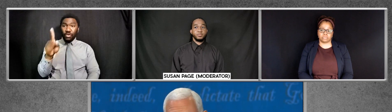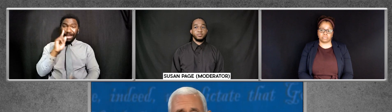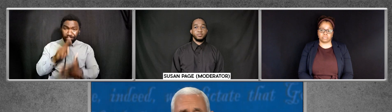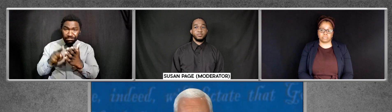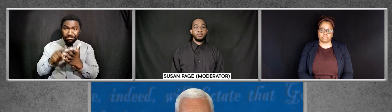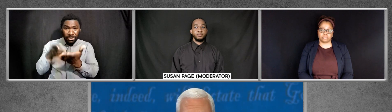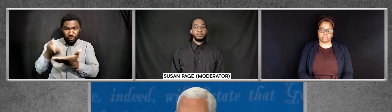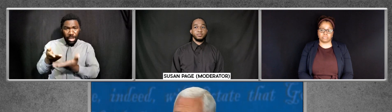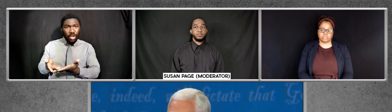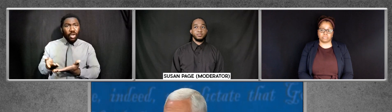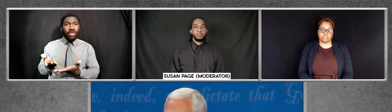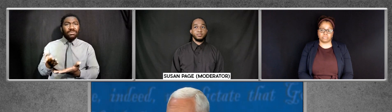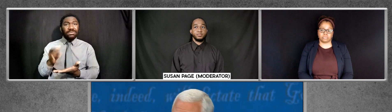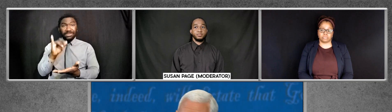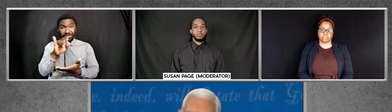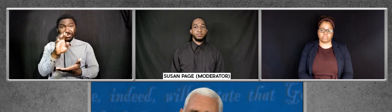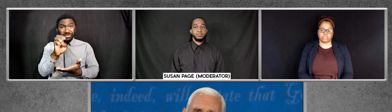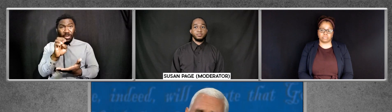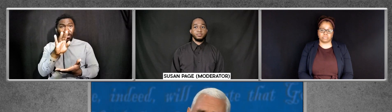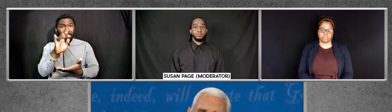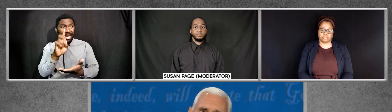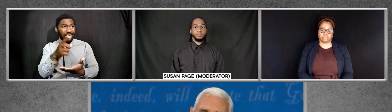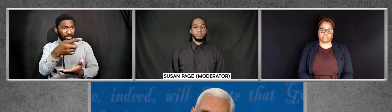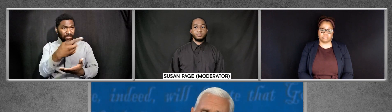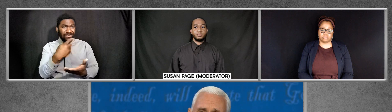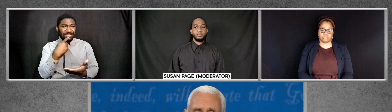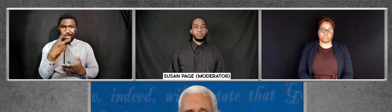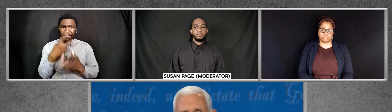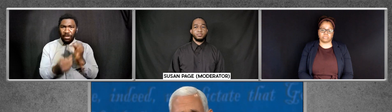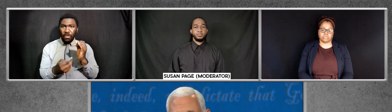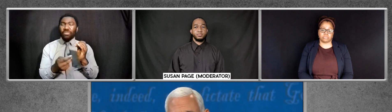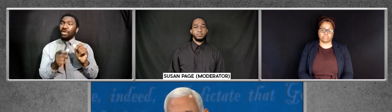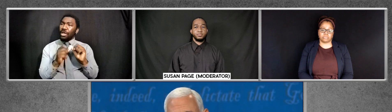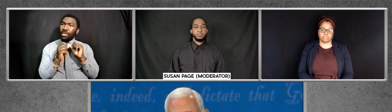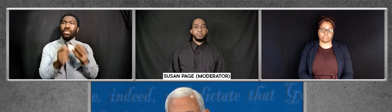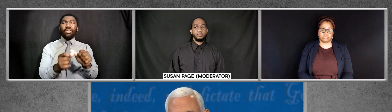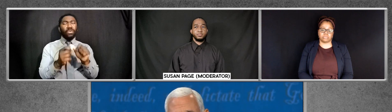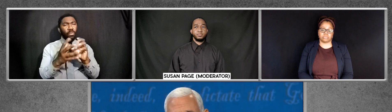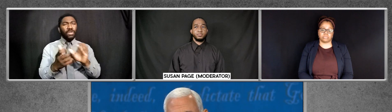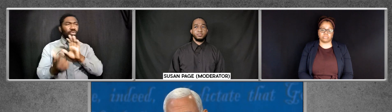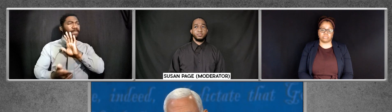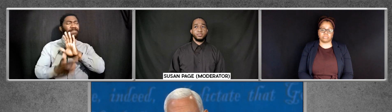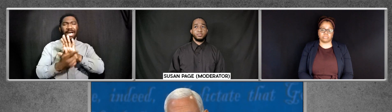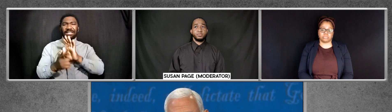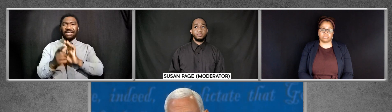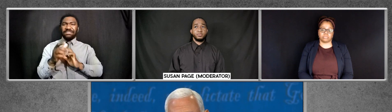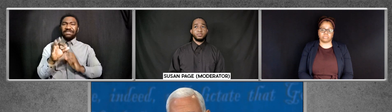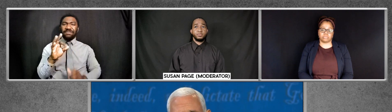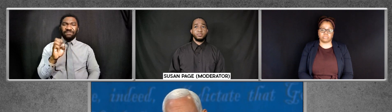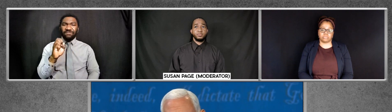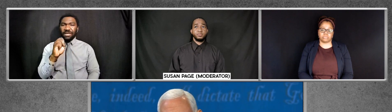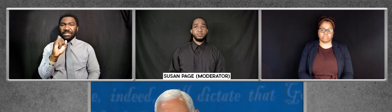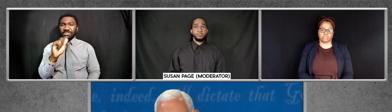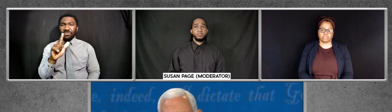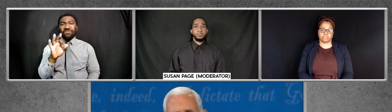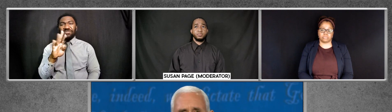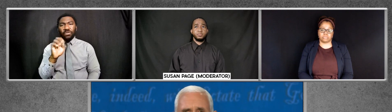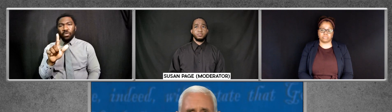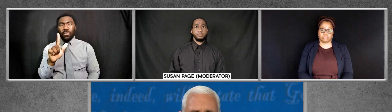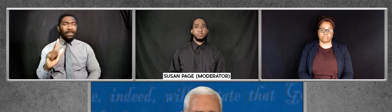you do, but the both of you repeatedly committed to abolishing fossil fuel and banning fracking. And so